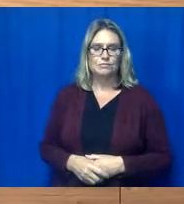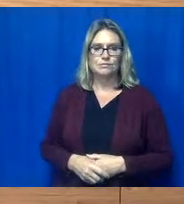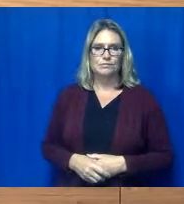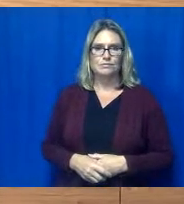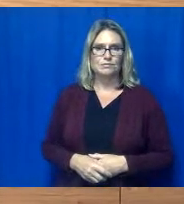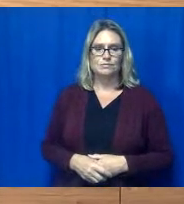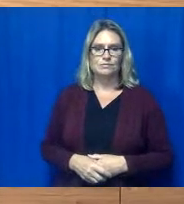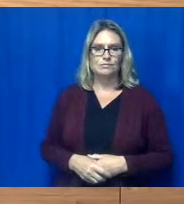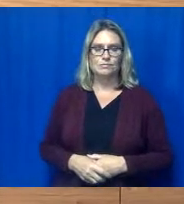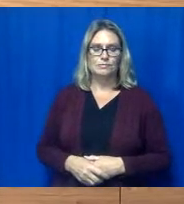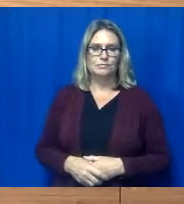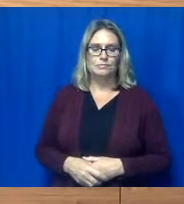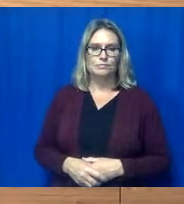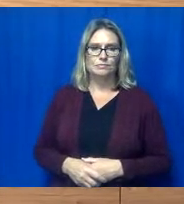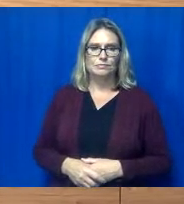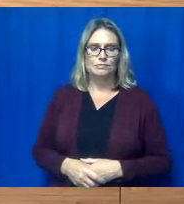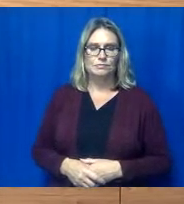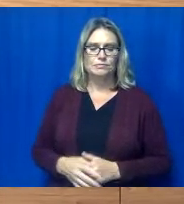July?